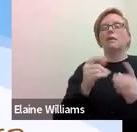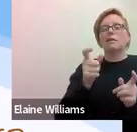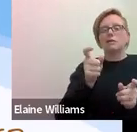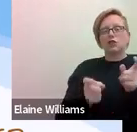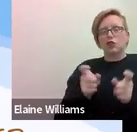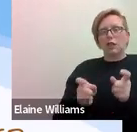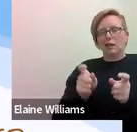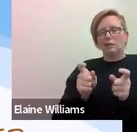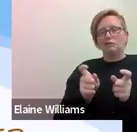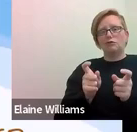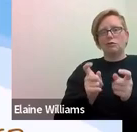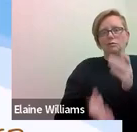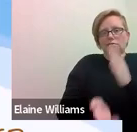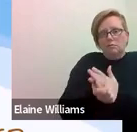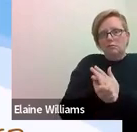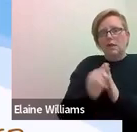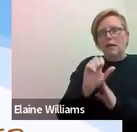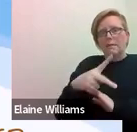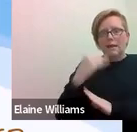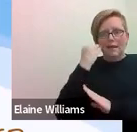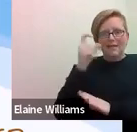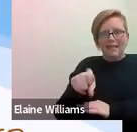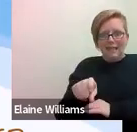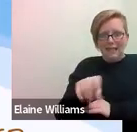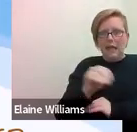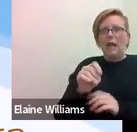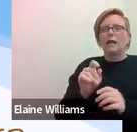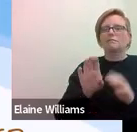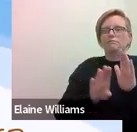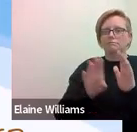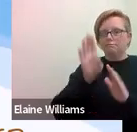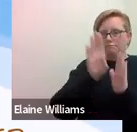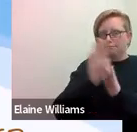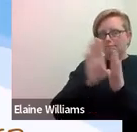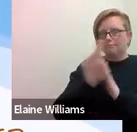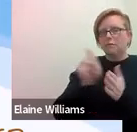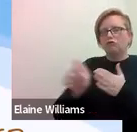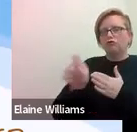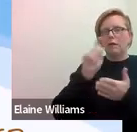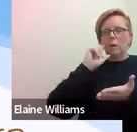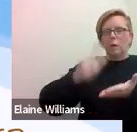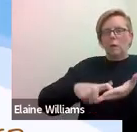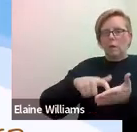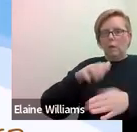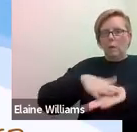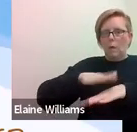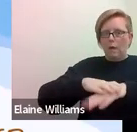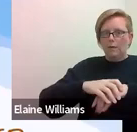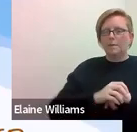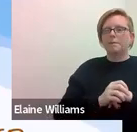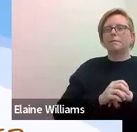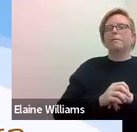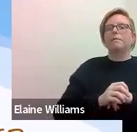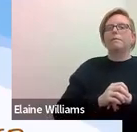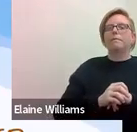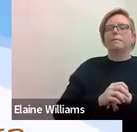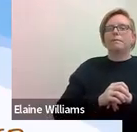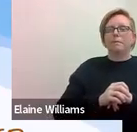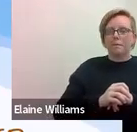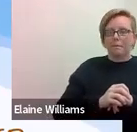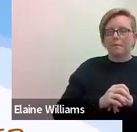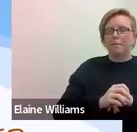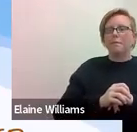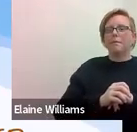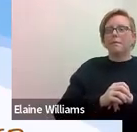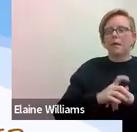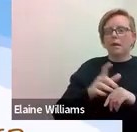the written notice. The amended IEP will clearly differentiate the responsible parties and the services time frames